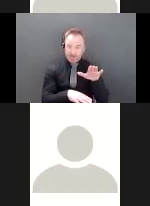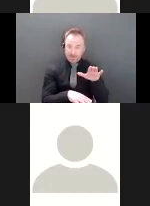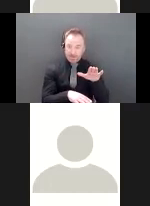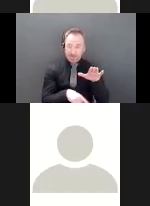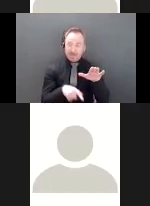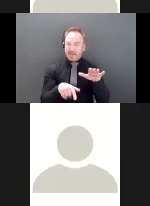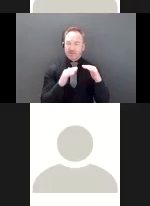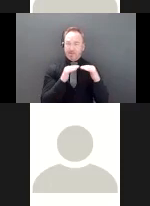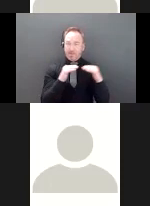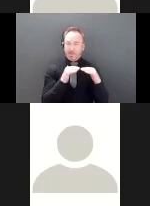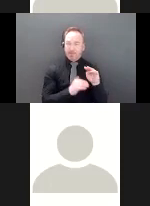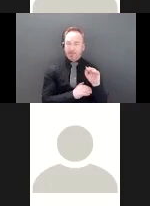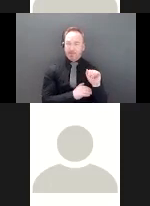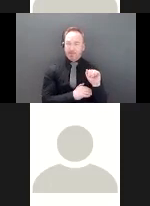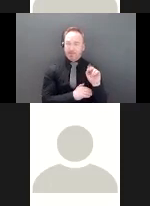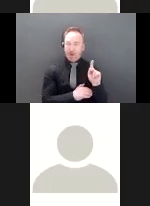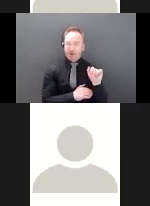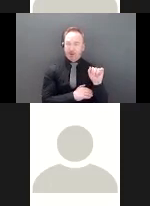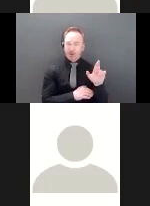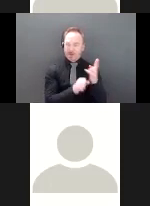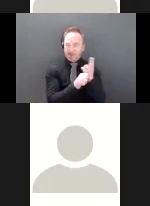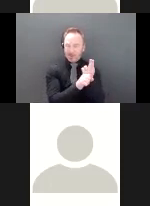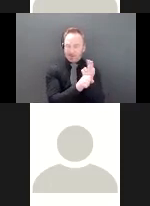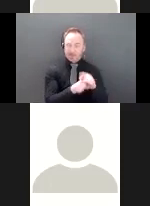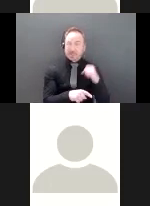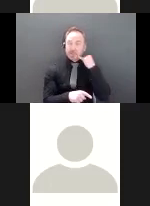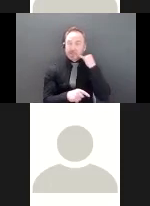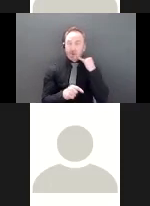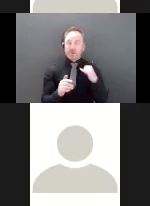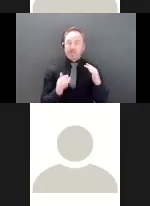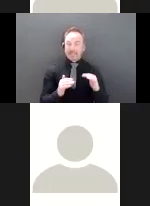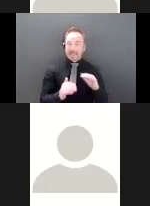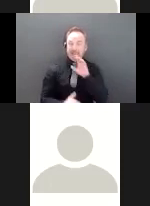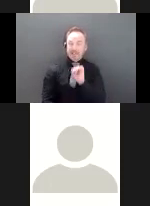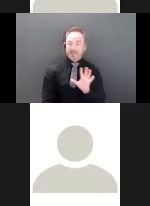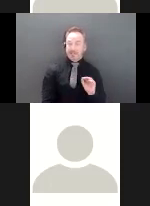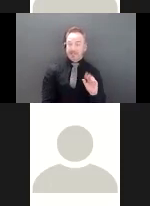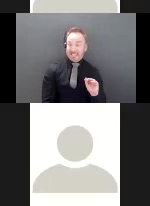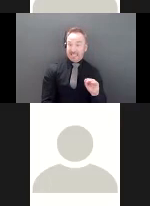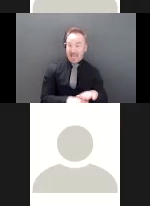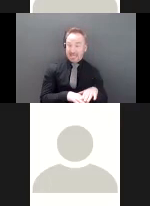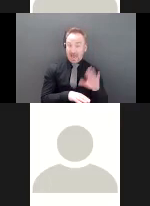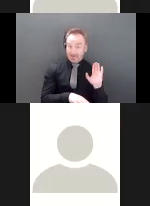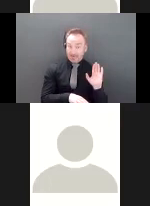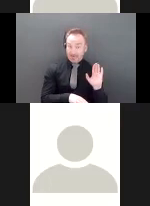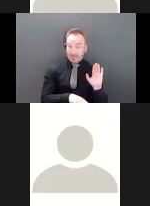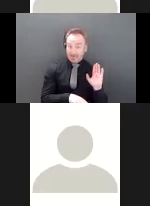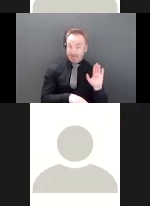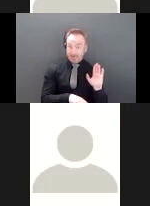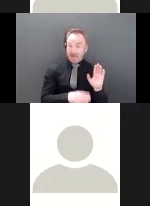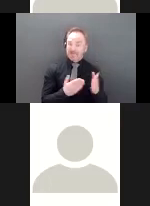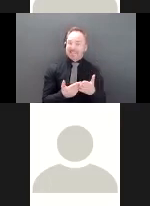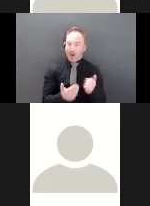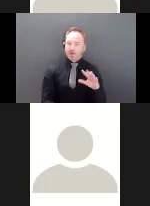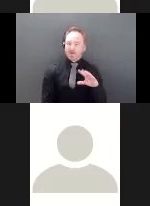we've used. But if we include 50, so women who are 50 or older, that's nearly half of the women who are on our